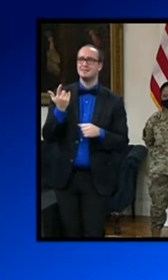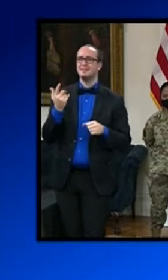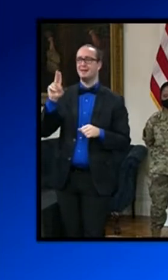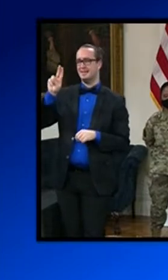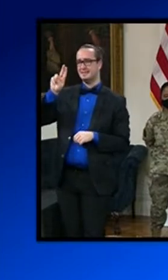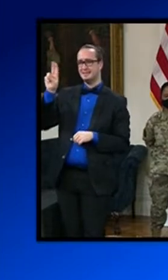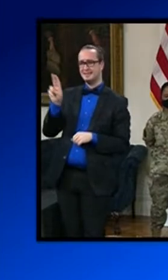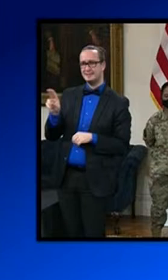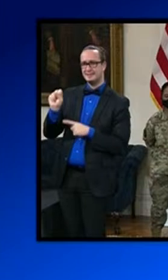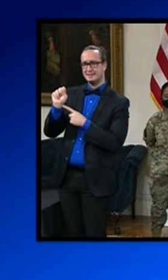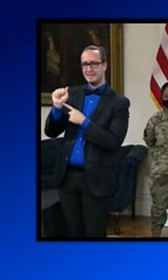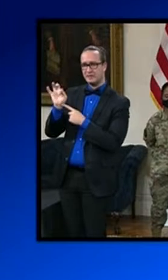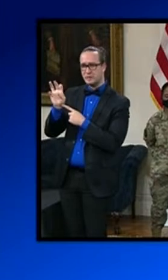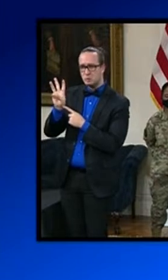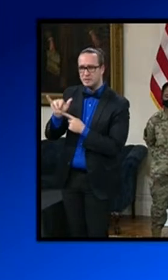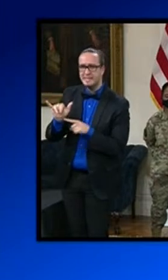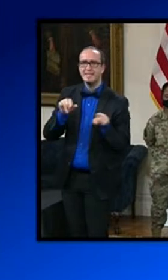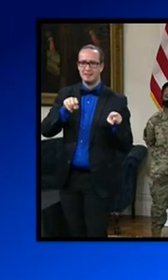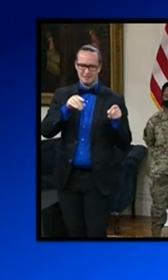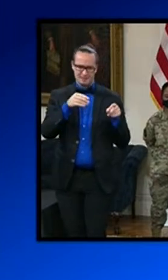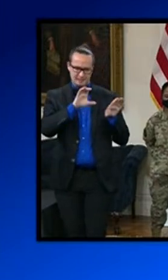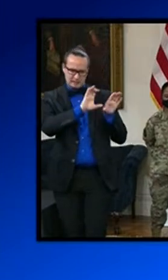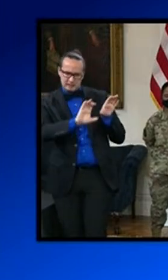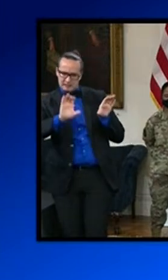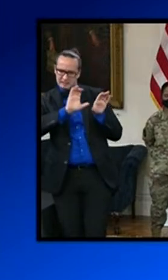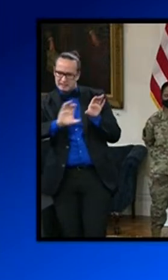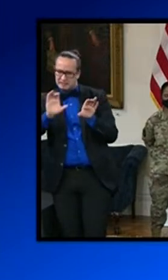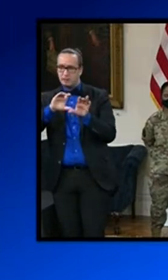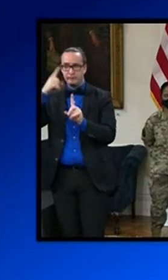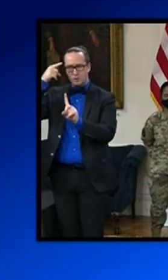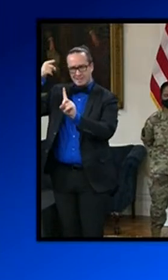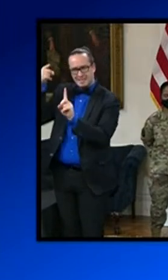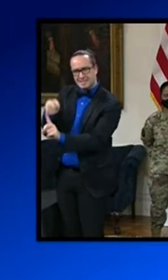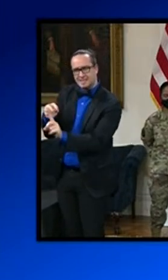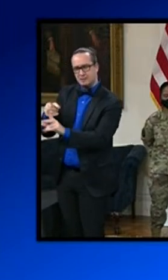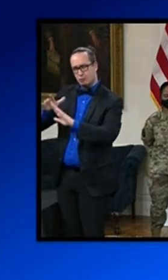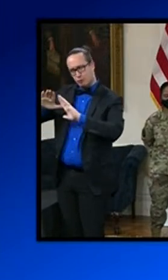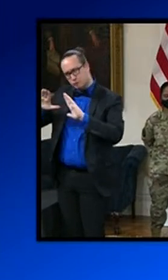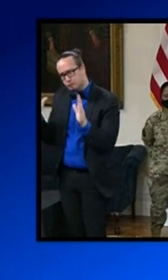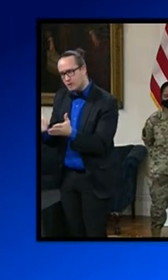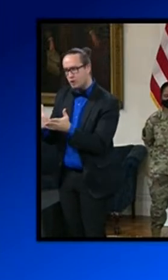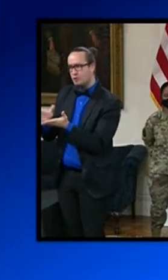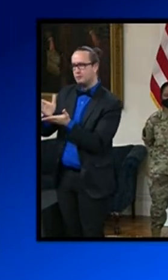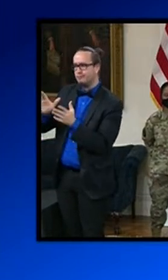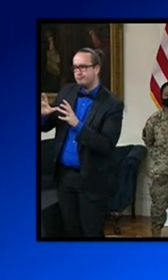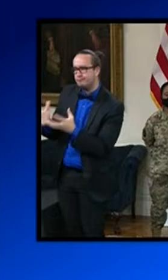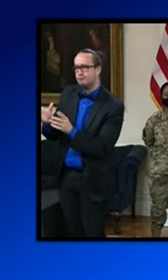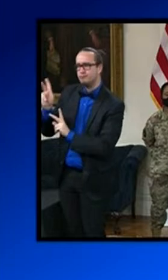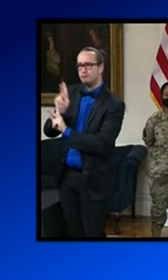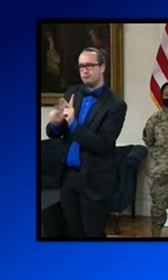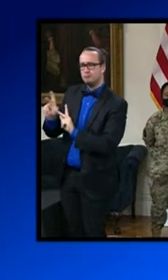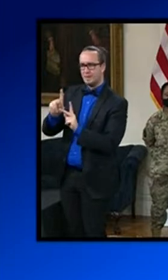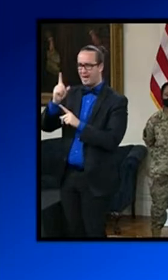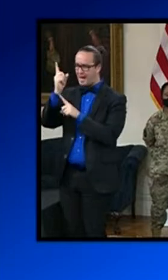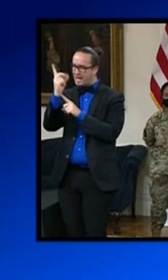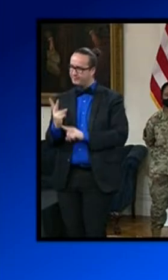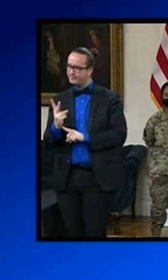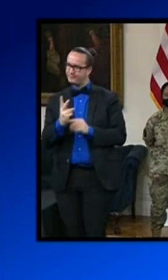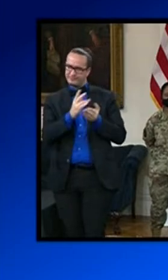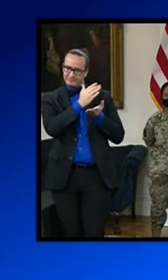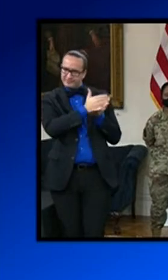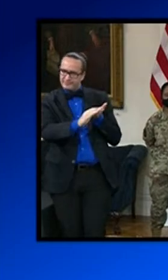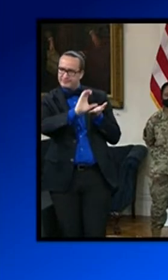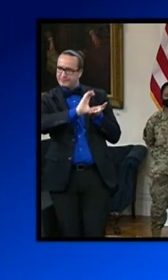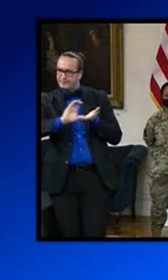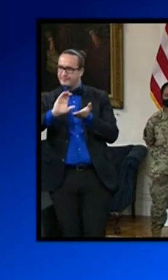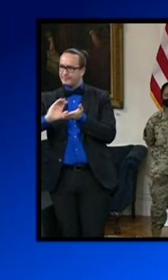Prince George's County's pre-registration list, and Giant is currently holding clinics at senior housing projects and at the